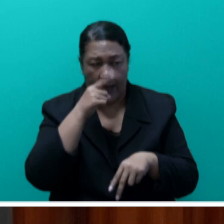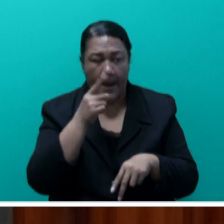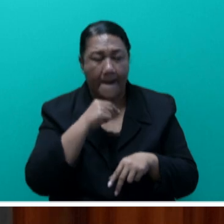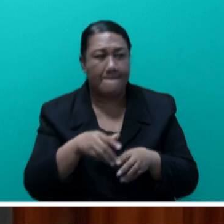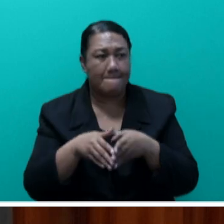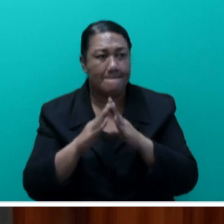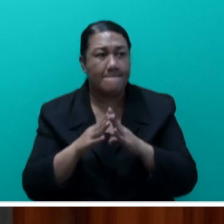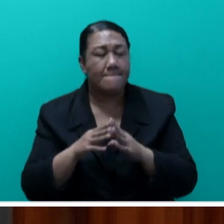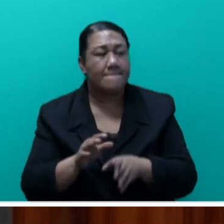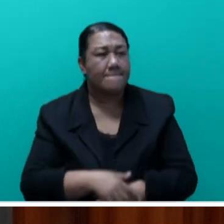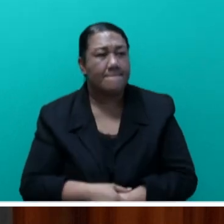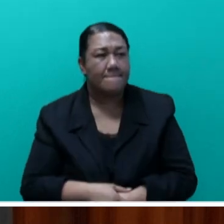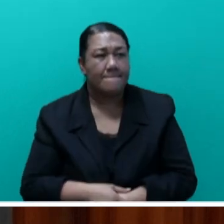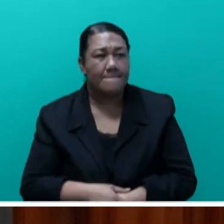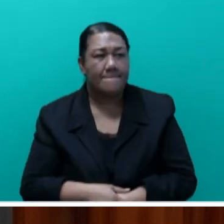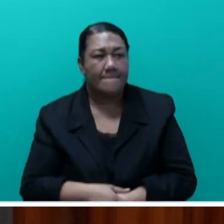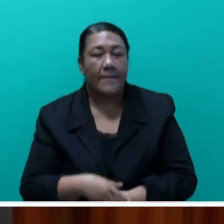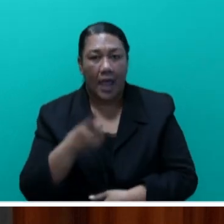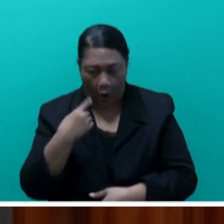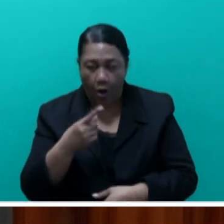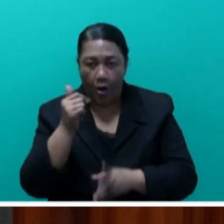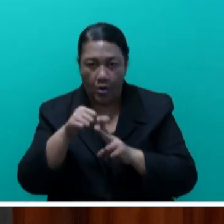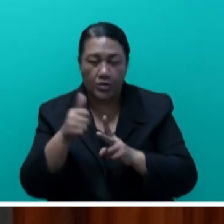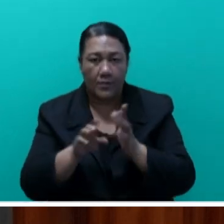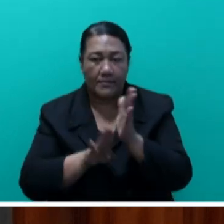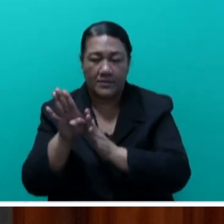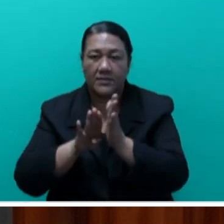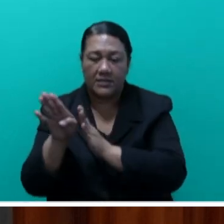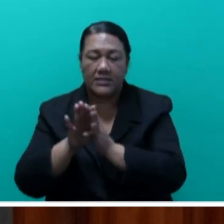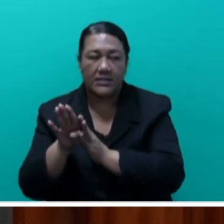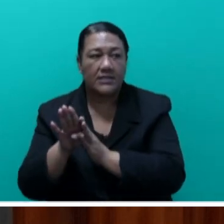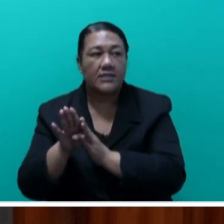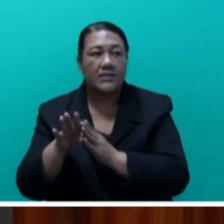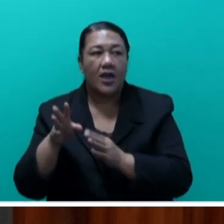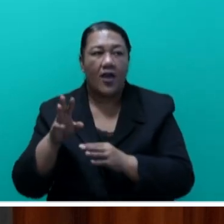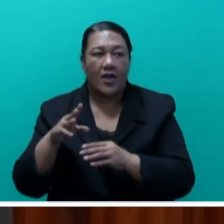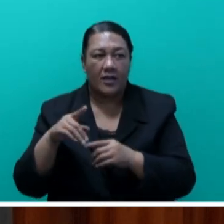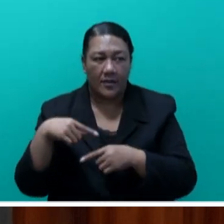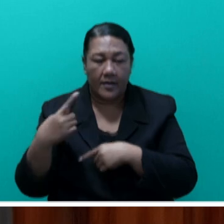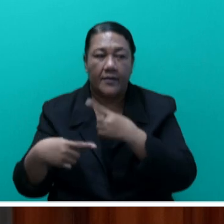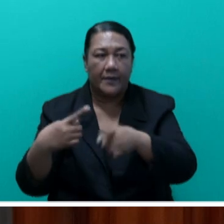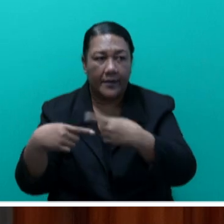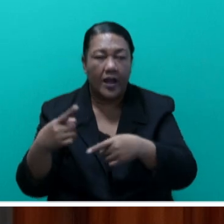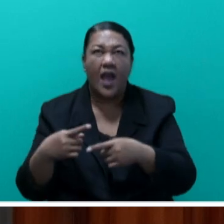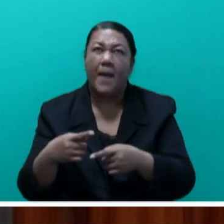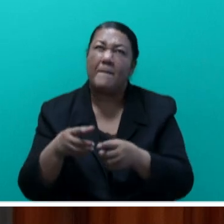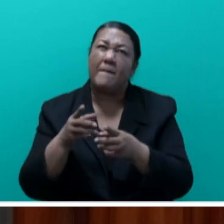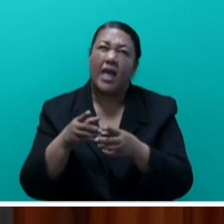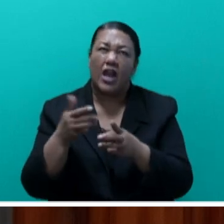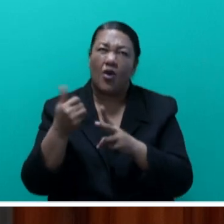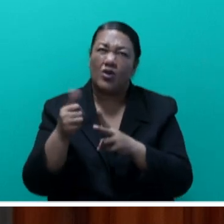cyclone-prone, also hinders the progress in this aspect of fisheries development due to frequent adverse weather conditions and